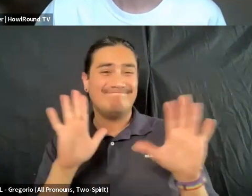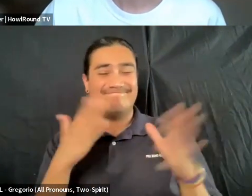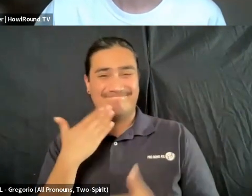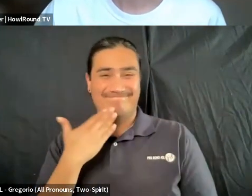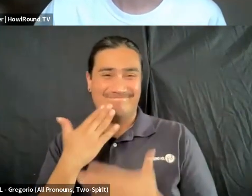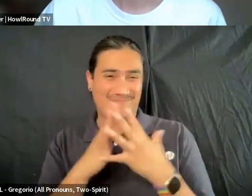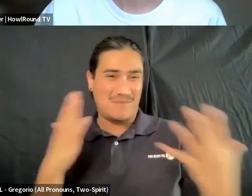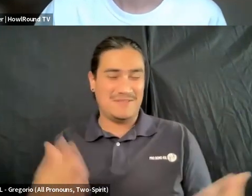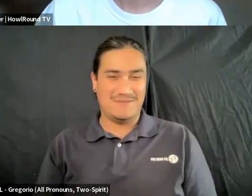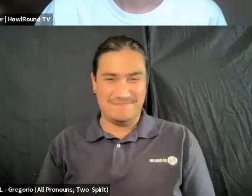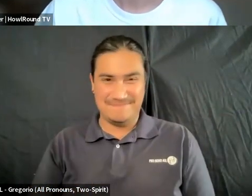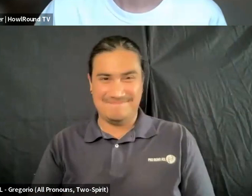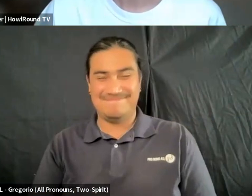much.